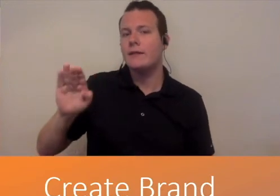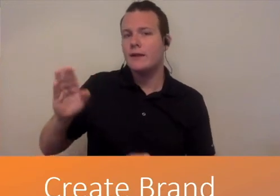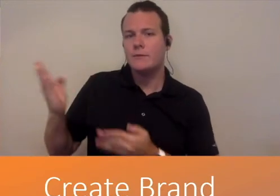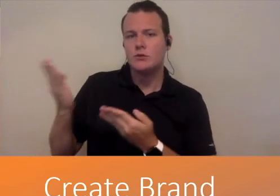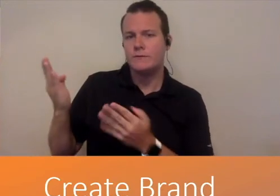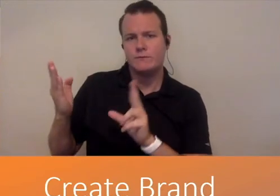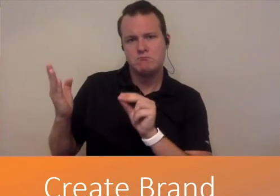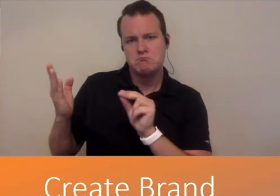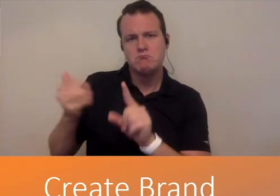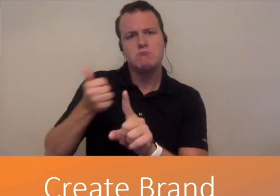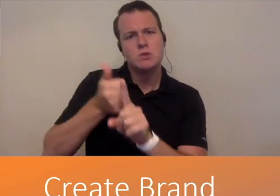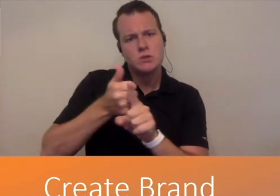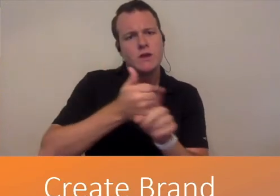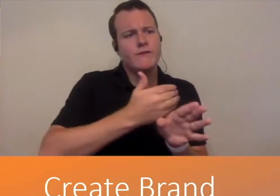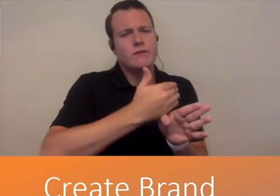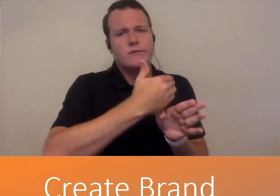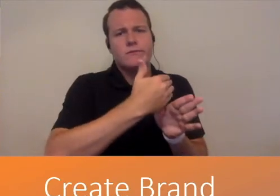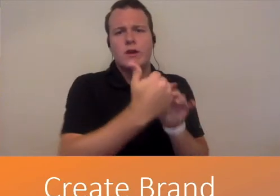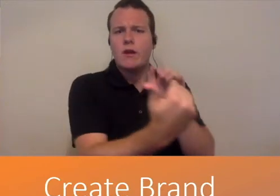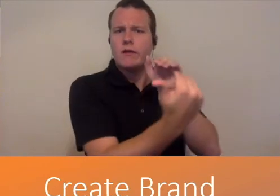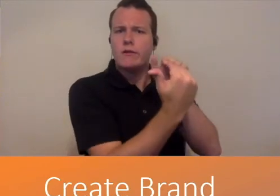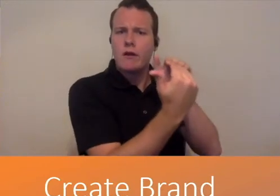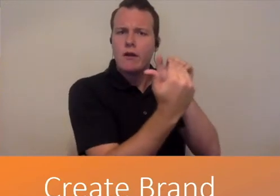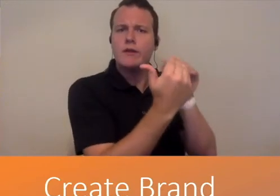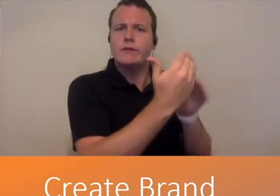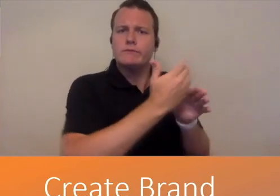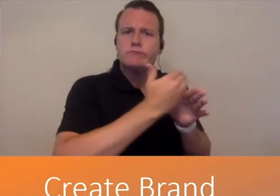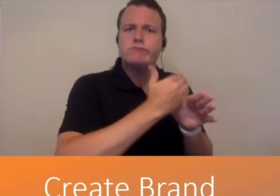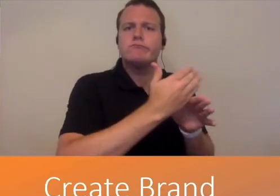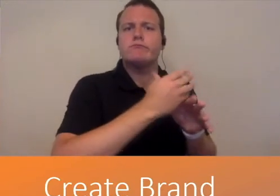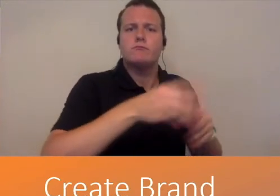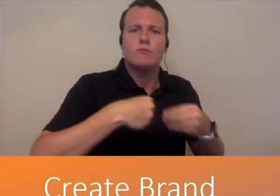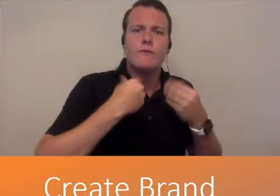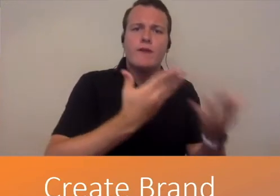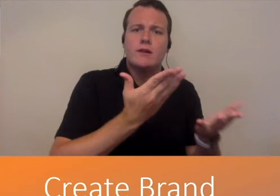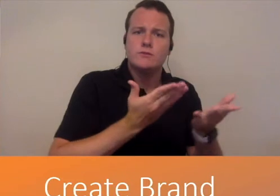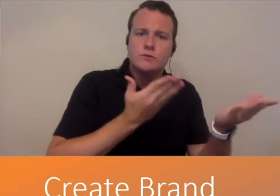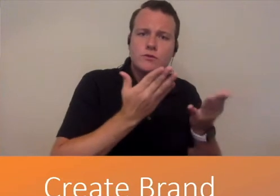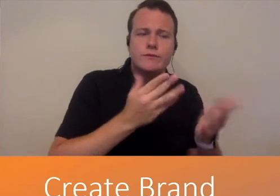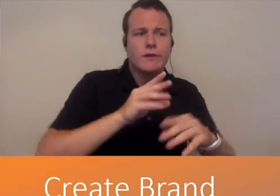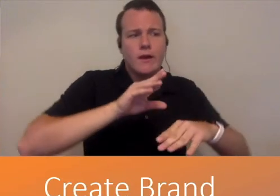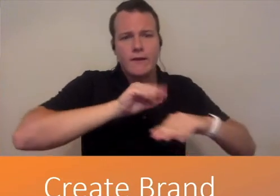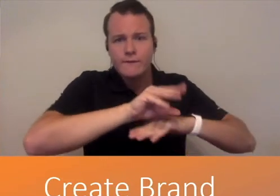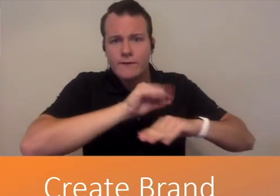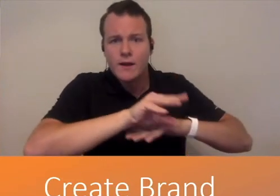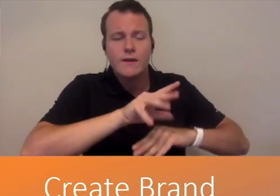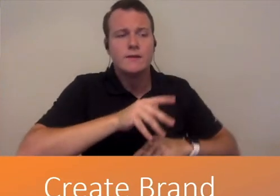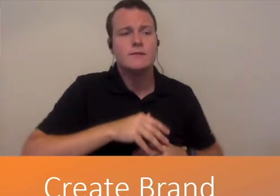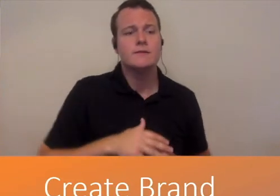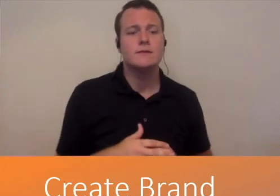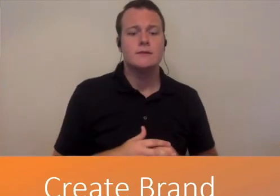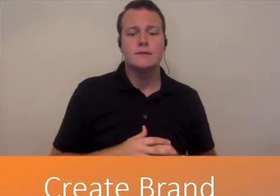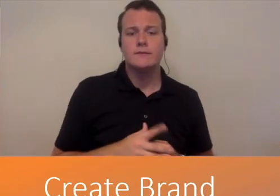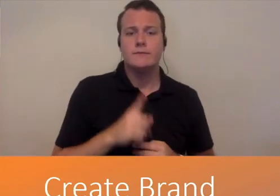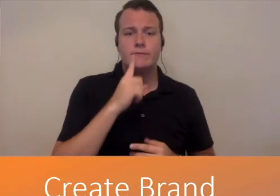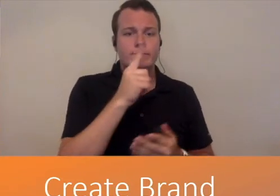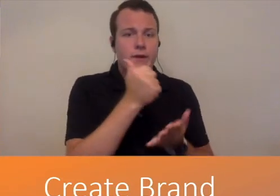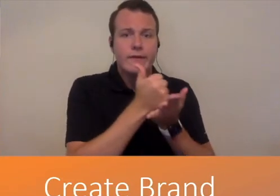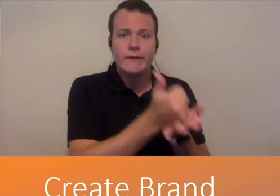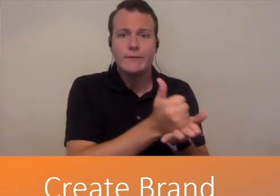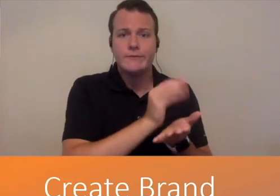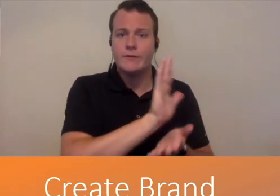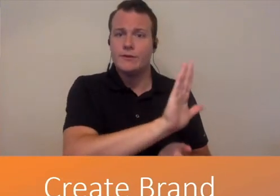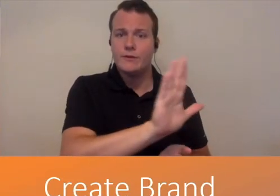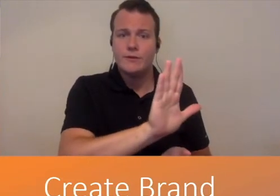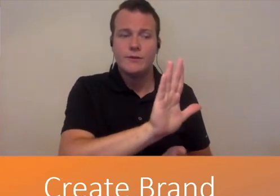are a colleague and a professional that can help them, that can advise them, and can assist their